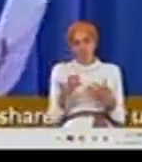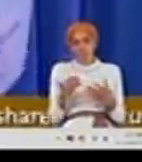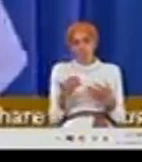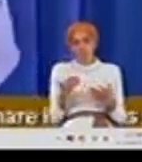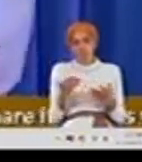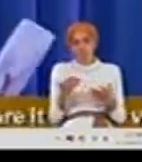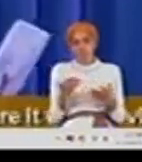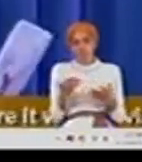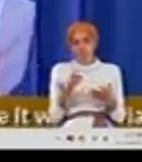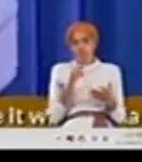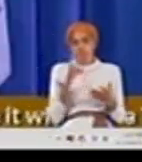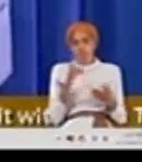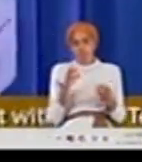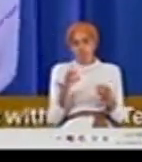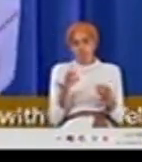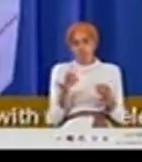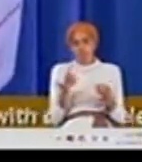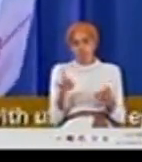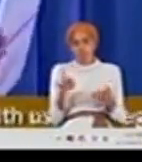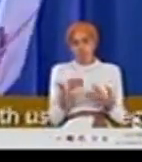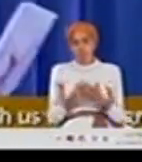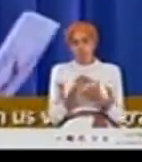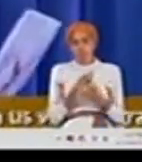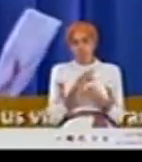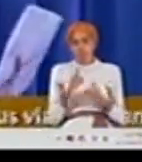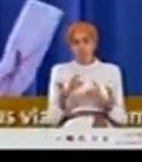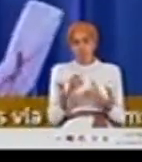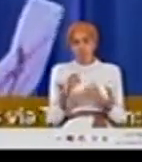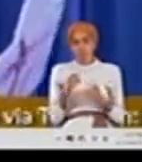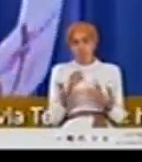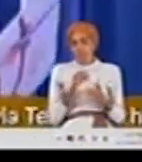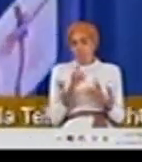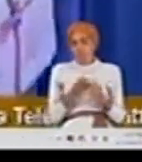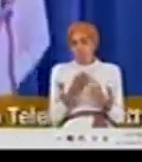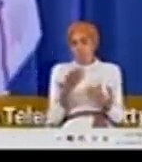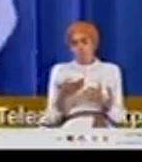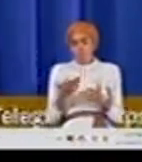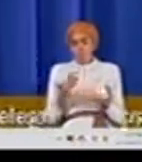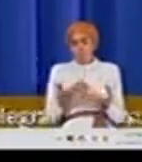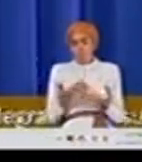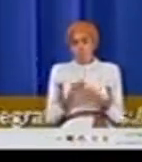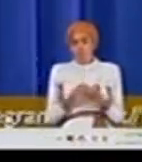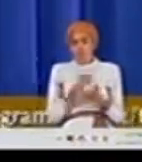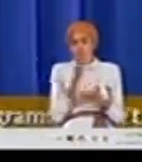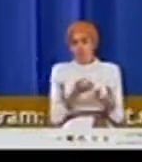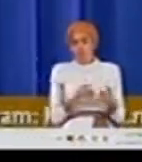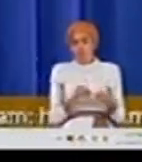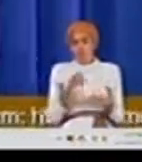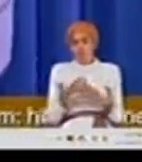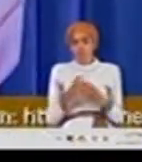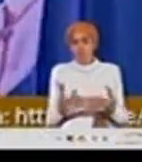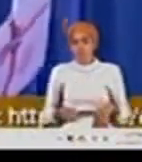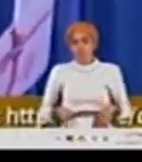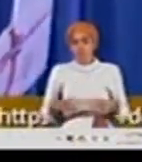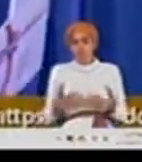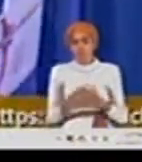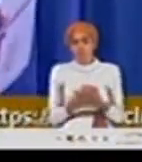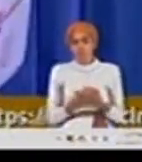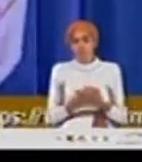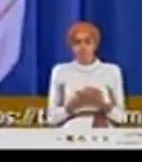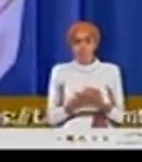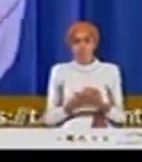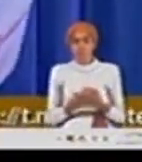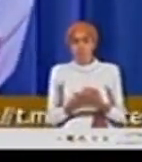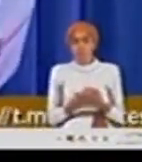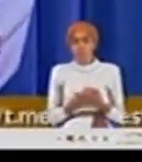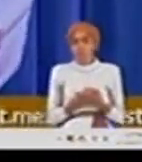because I was asham and that was the first time such things happening to me in my life so my parents due to lack of faith they took me to habal